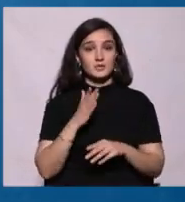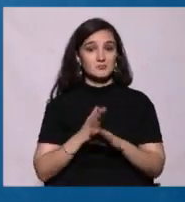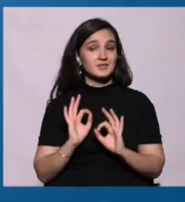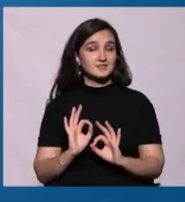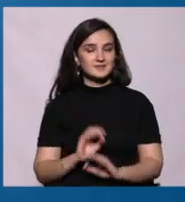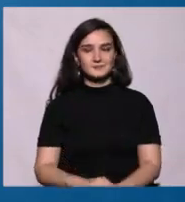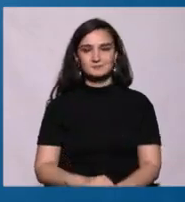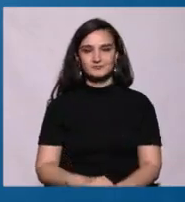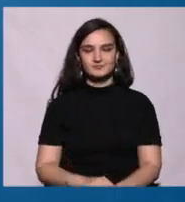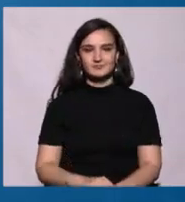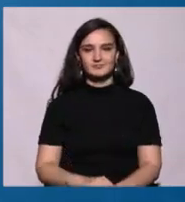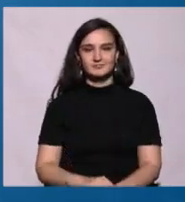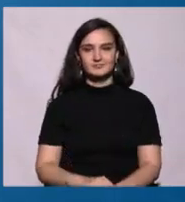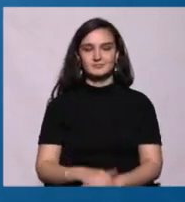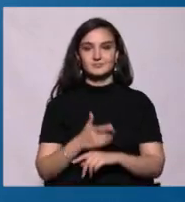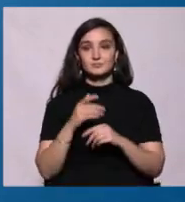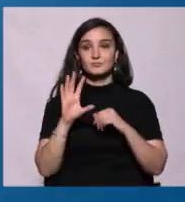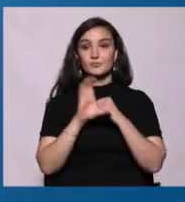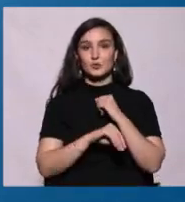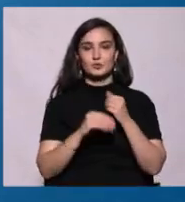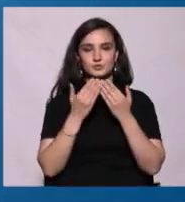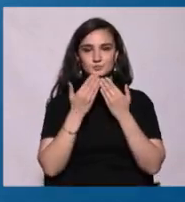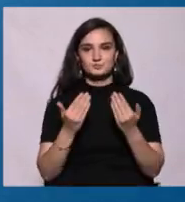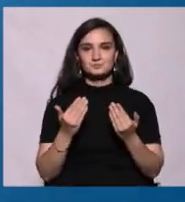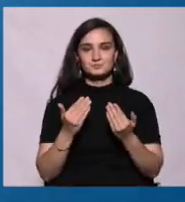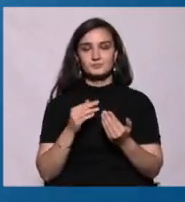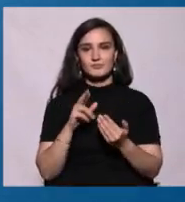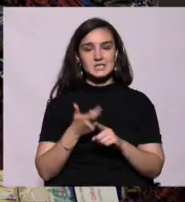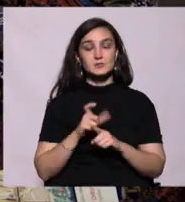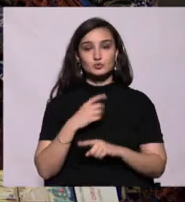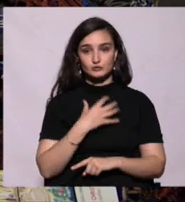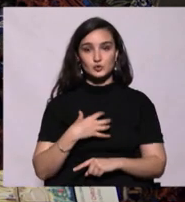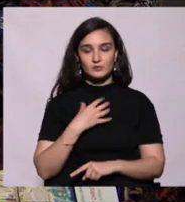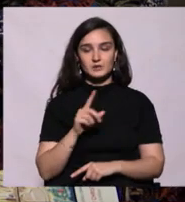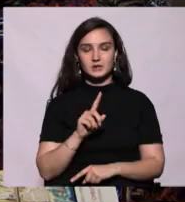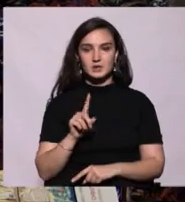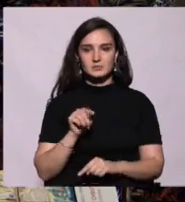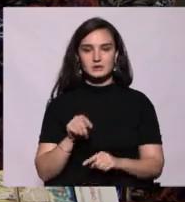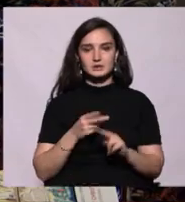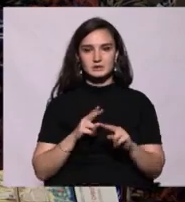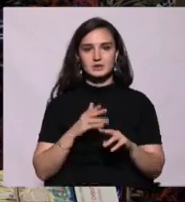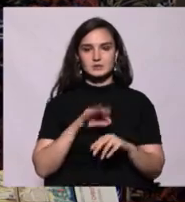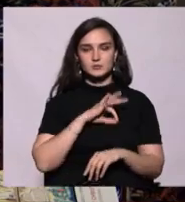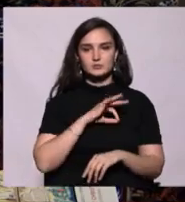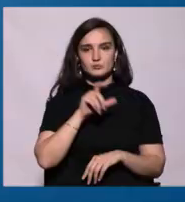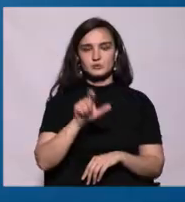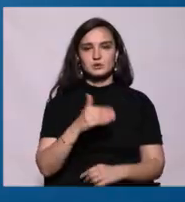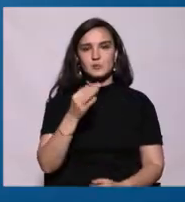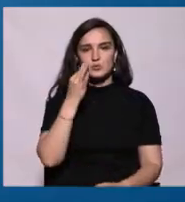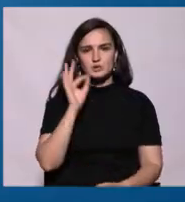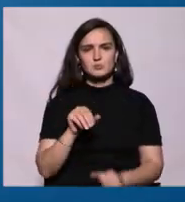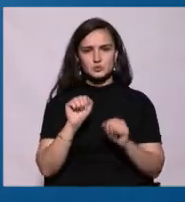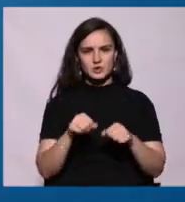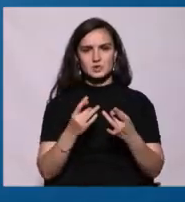right. And the very last one, and quite important one, is customer experience. Can